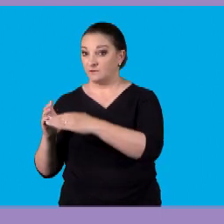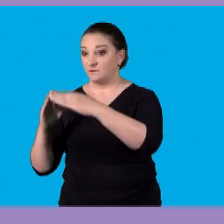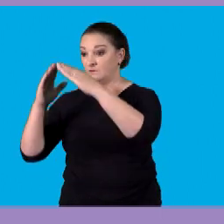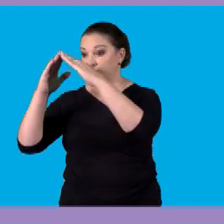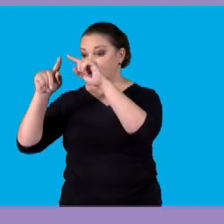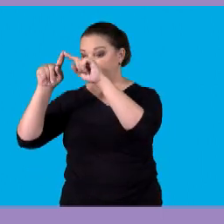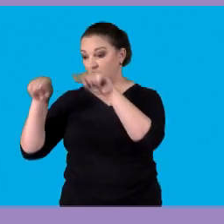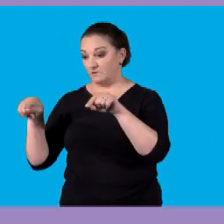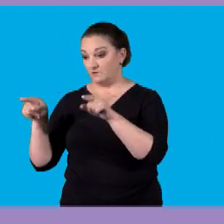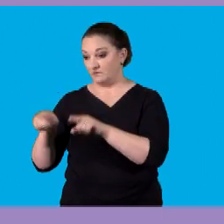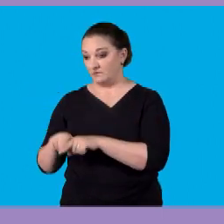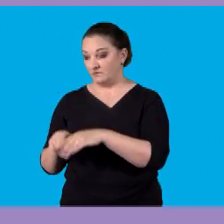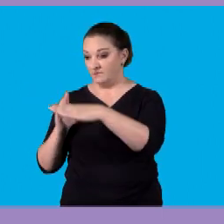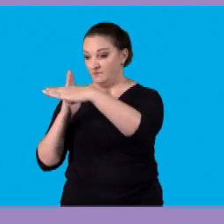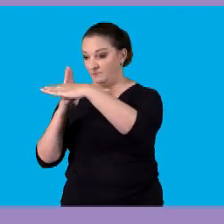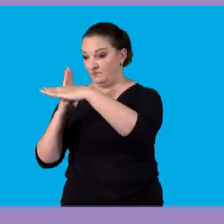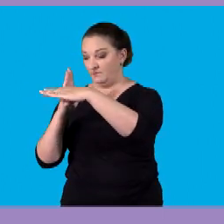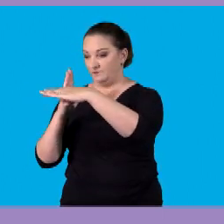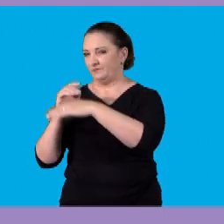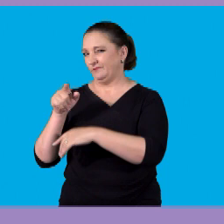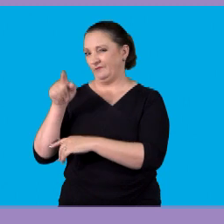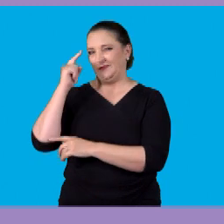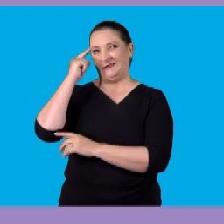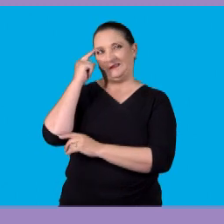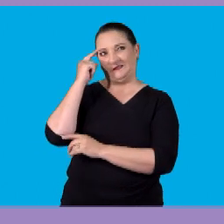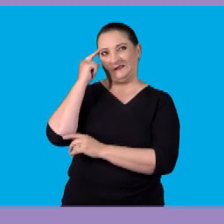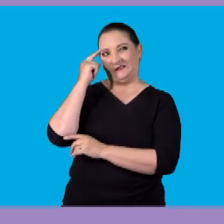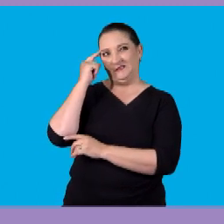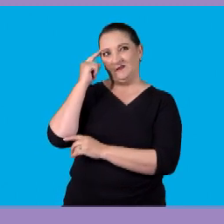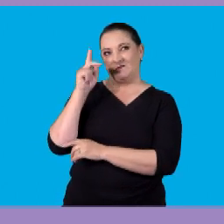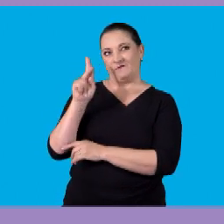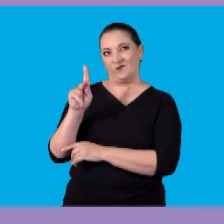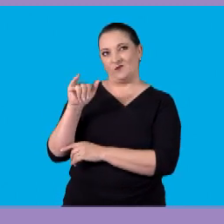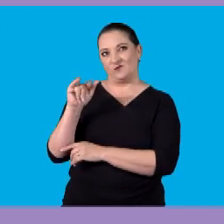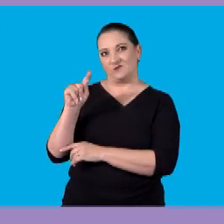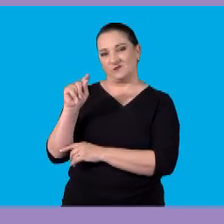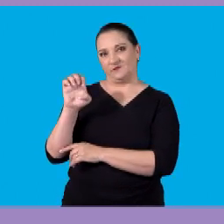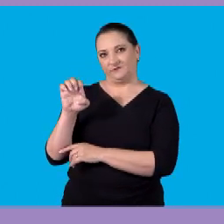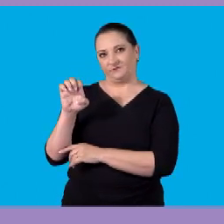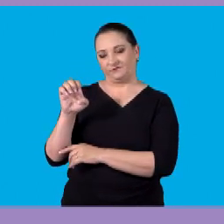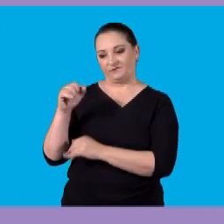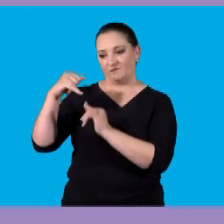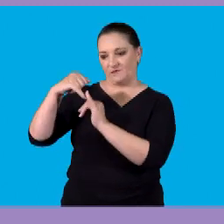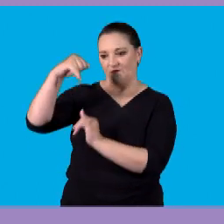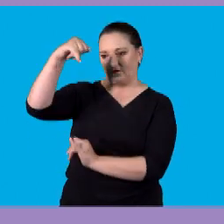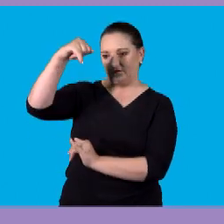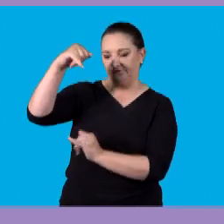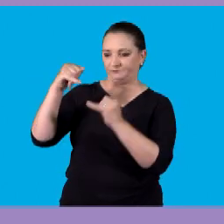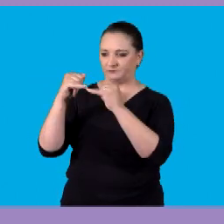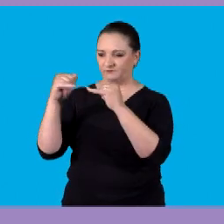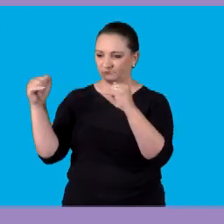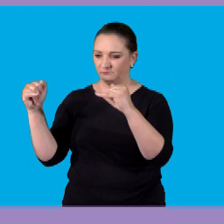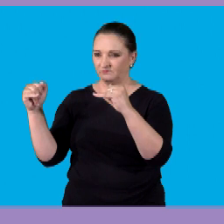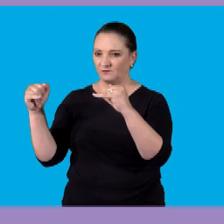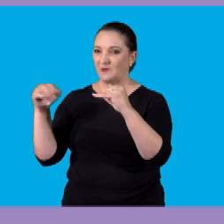comes to a kite, do we have diagonals that bisect each other? Now, when you think about a kite, we know that the one diagonal that